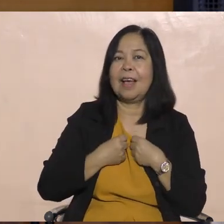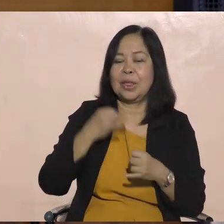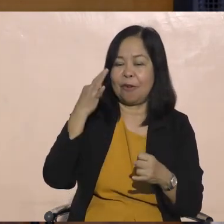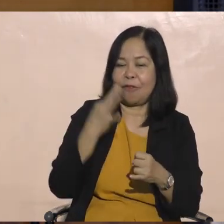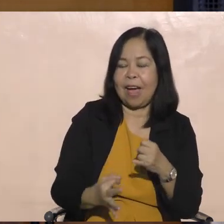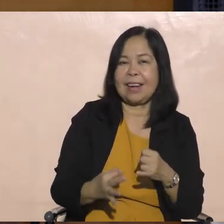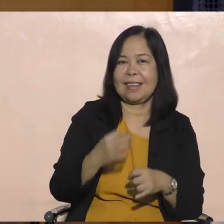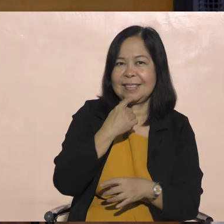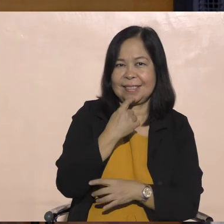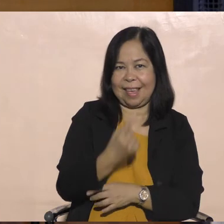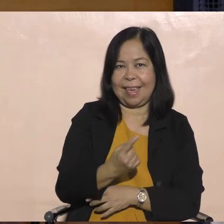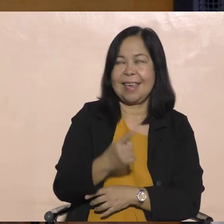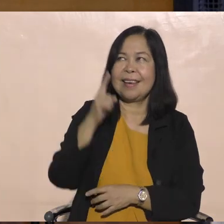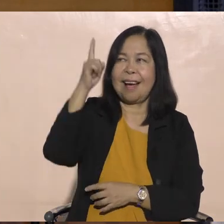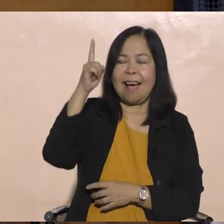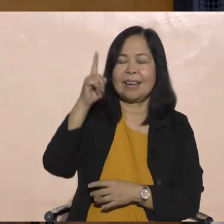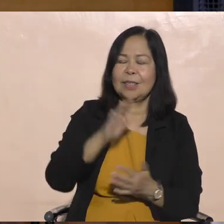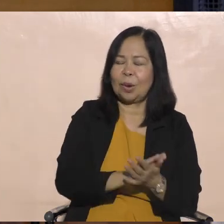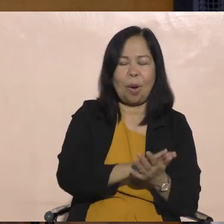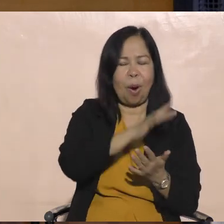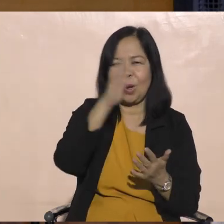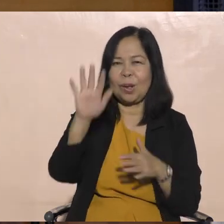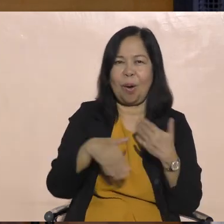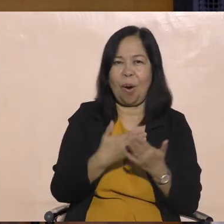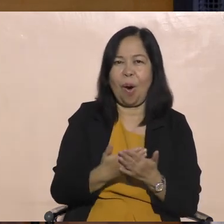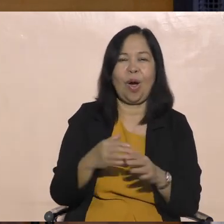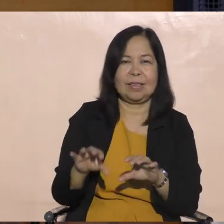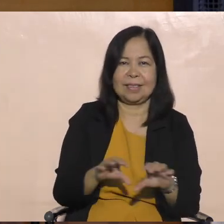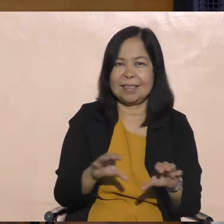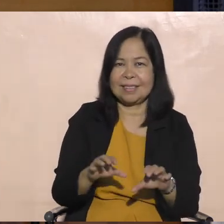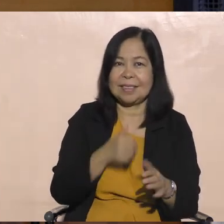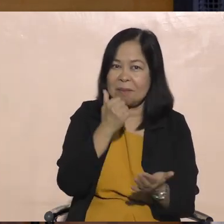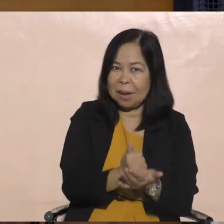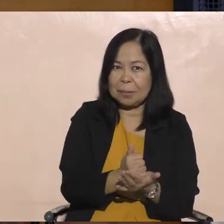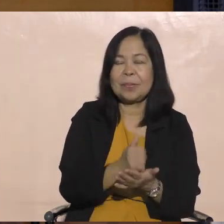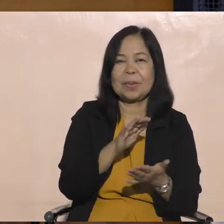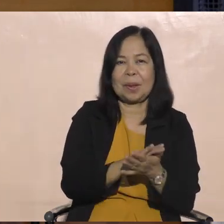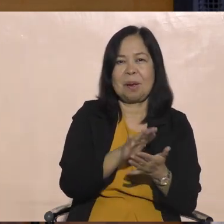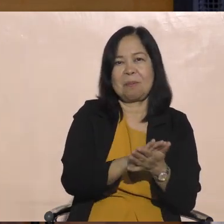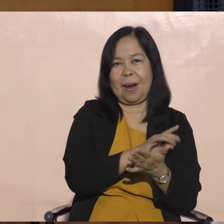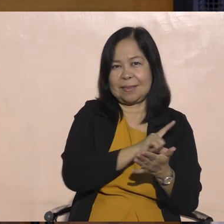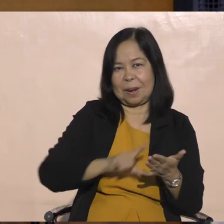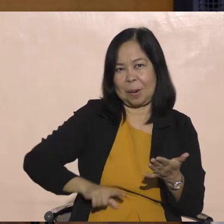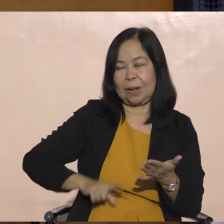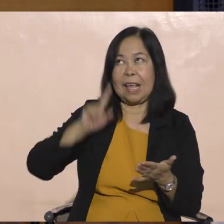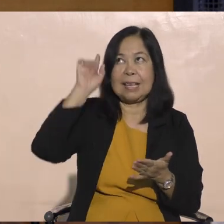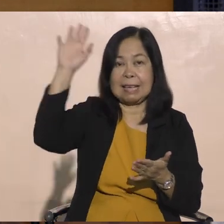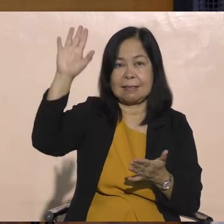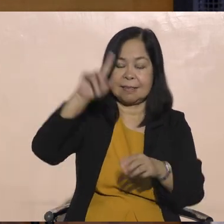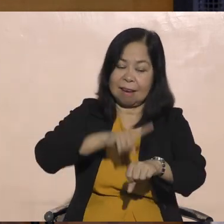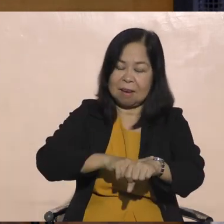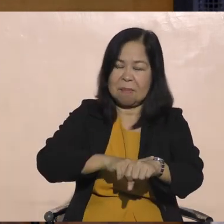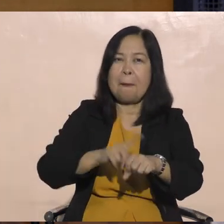hallelujah, is glorious in all He does. Amen. Dalaygo ng Diyos. Because His